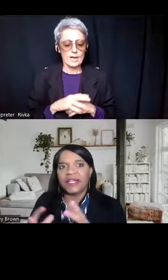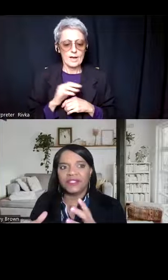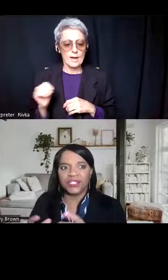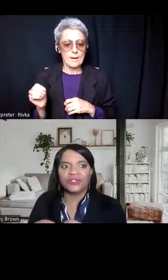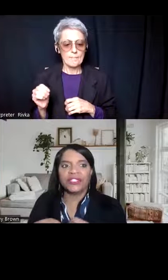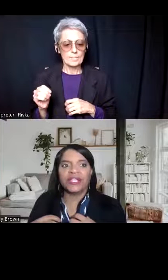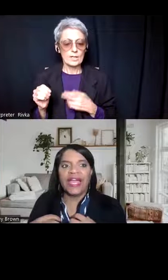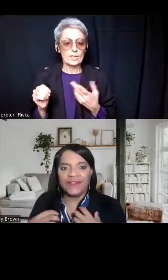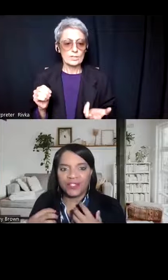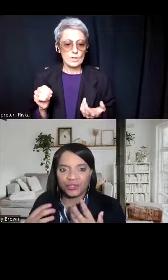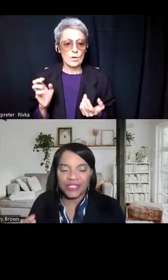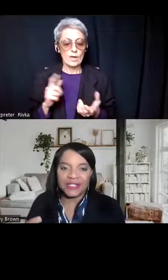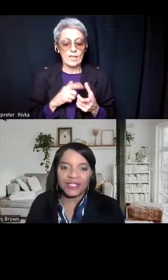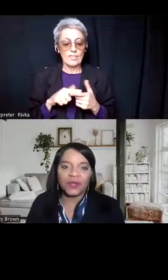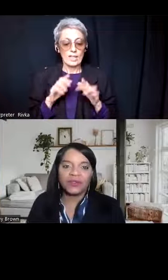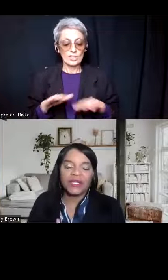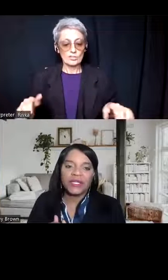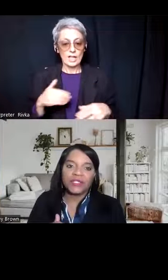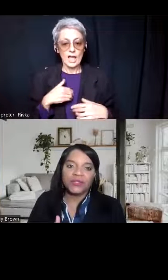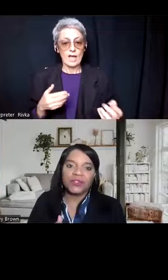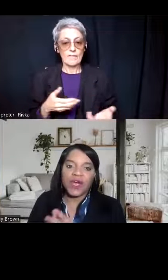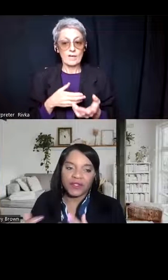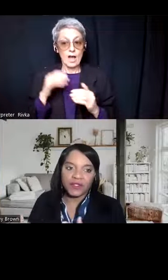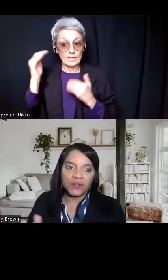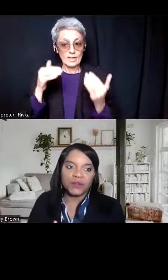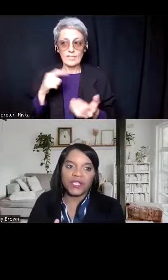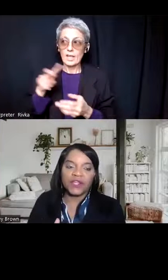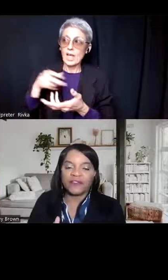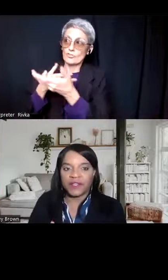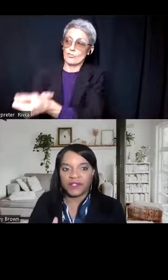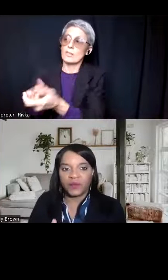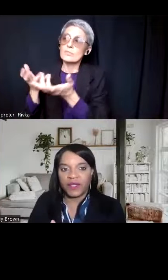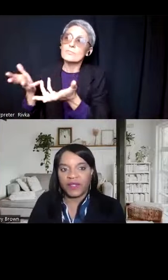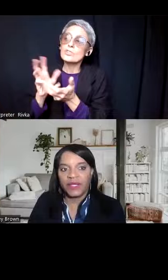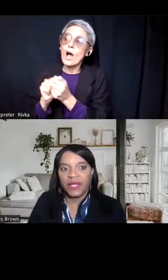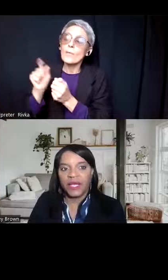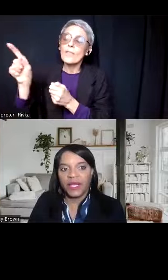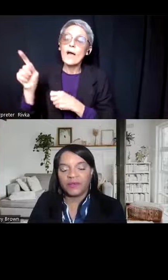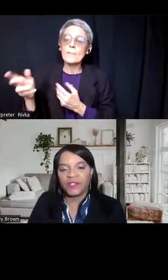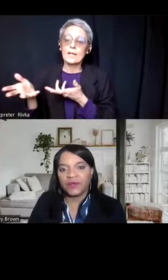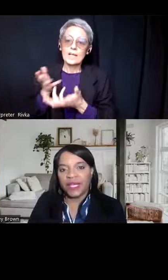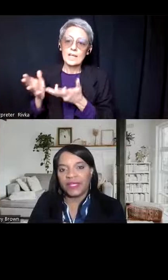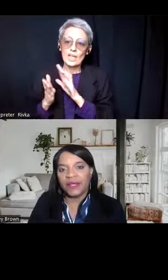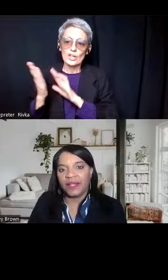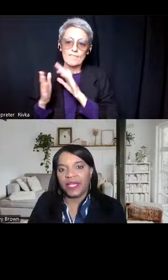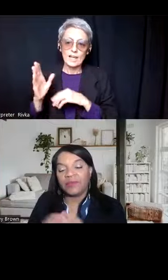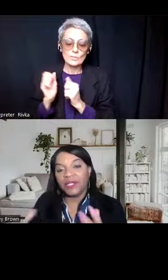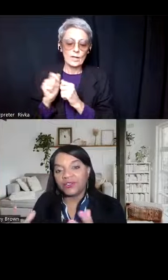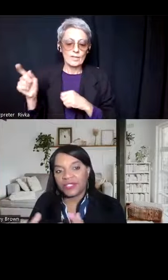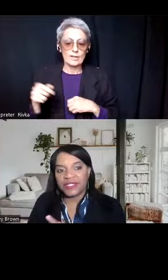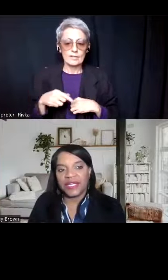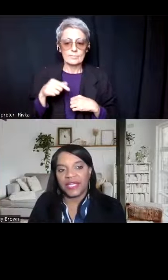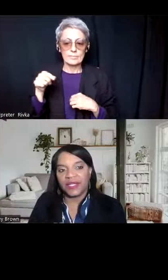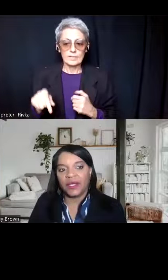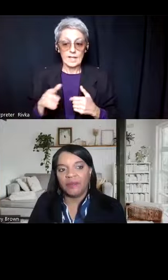so that children have a trusted adult to talk to interface with, so that they can